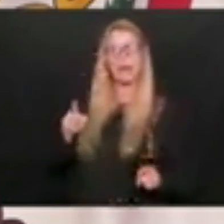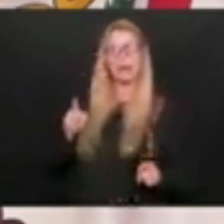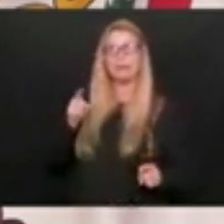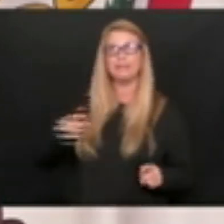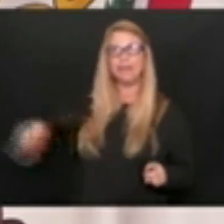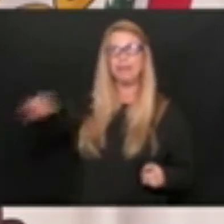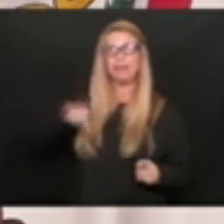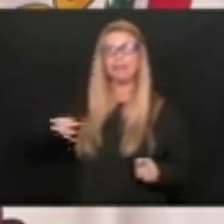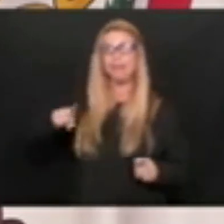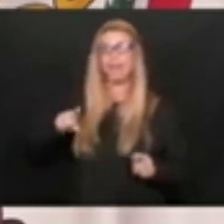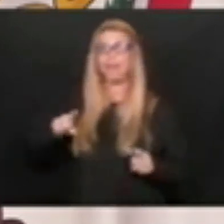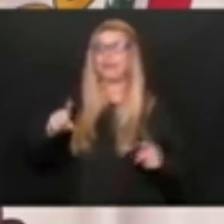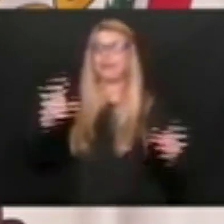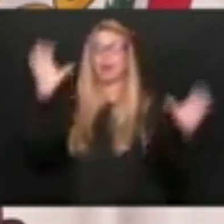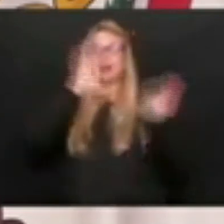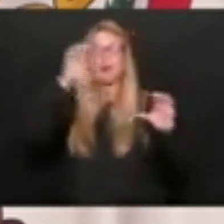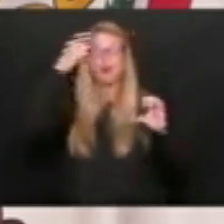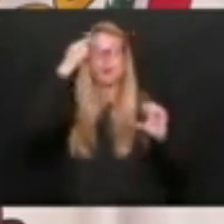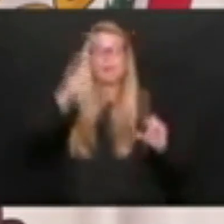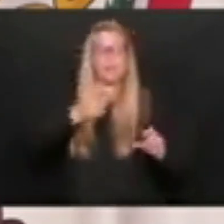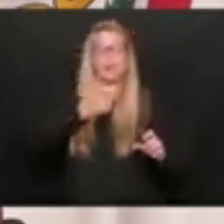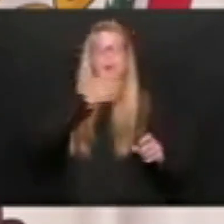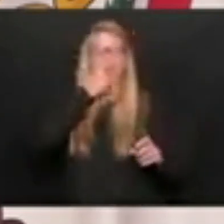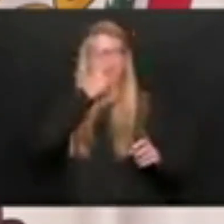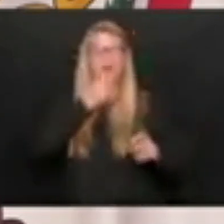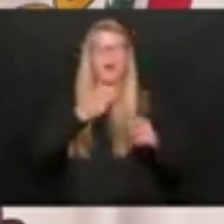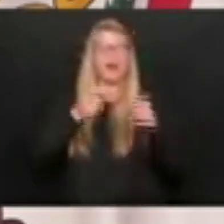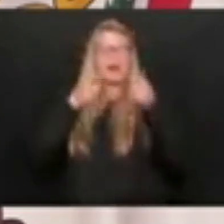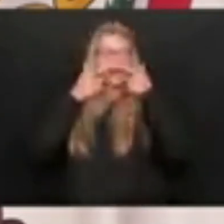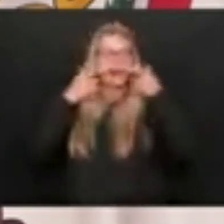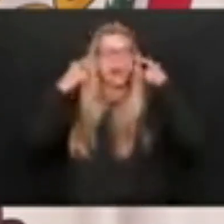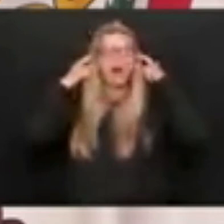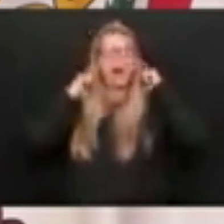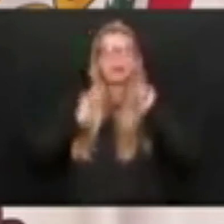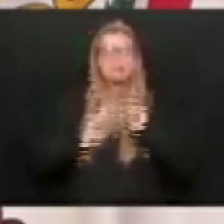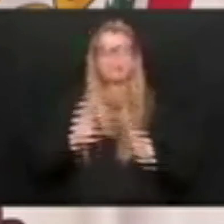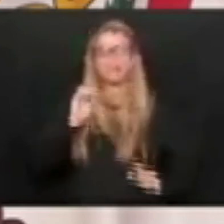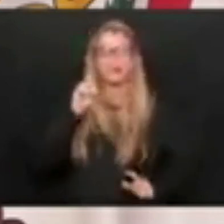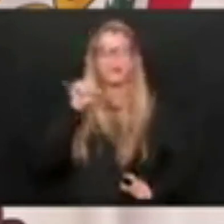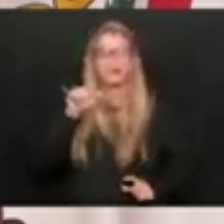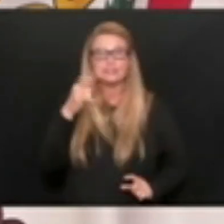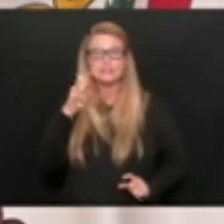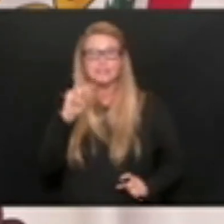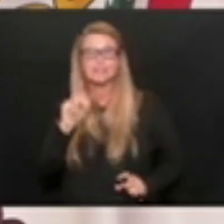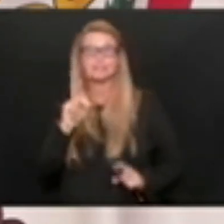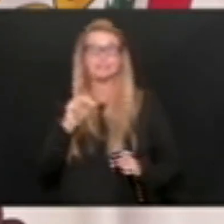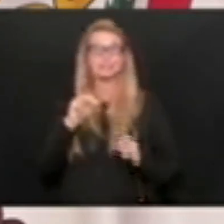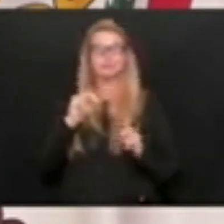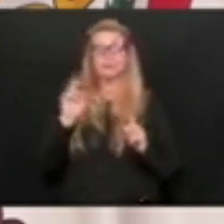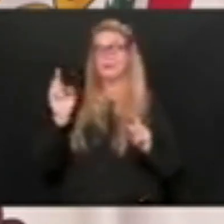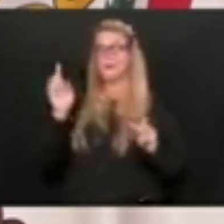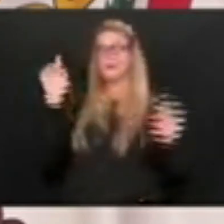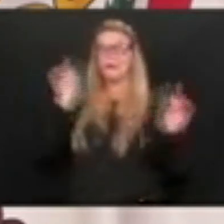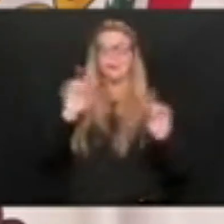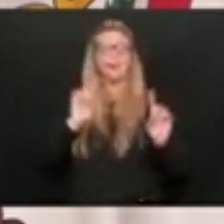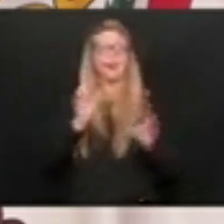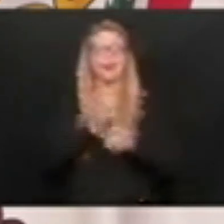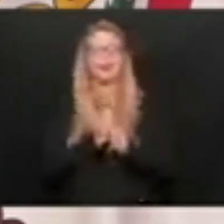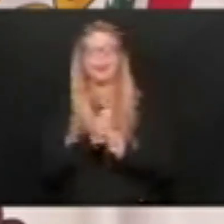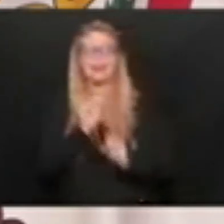with oxygen tanks, and they're running out of oxygen, and they're getting tanks, you know, refilled and everything else. Watch